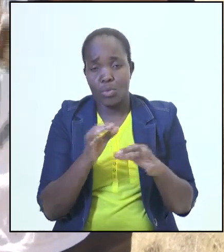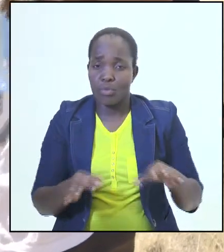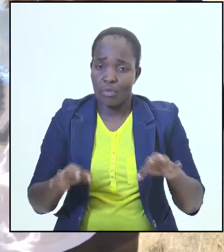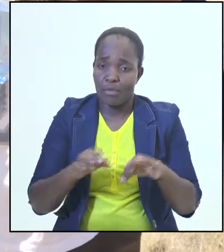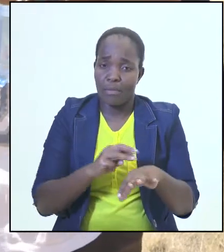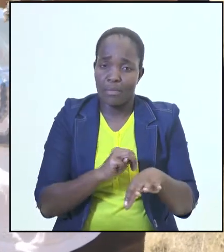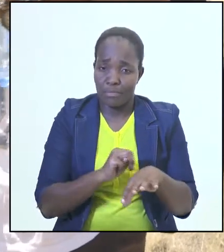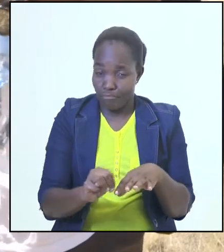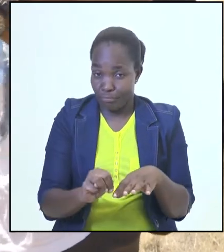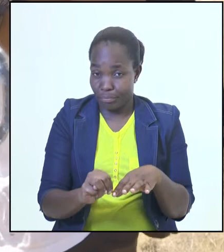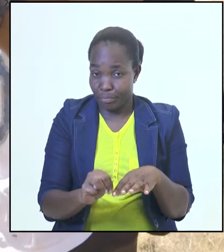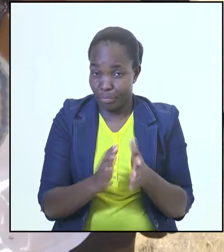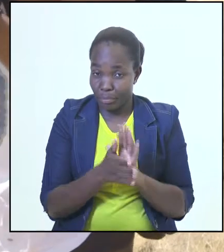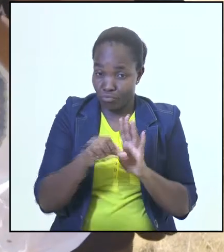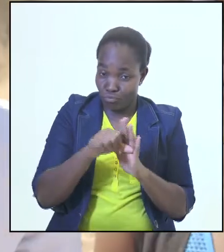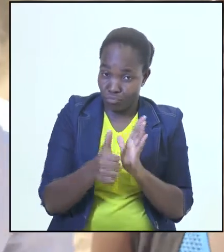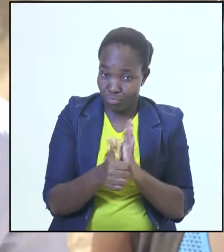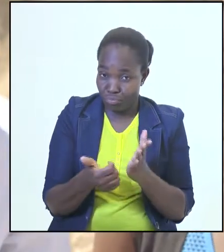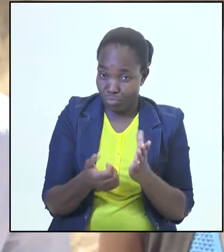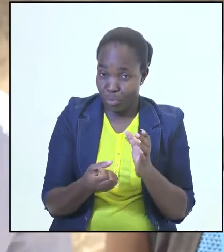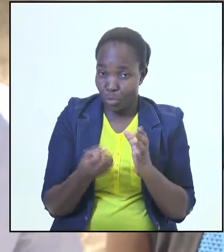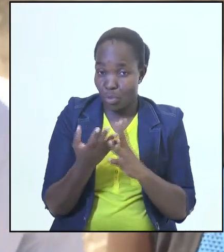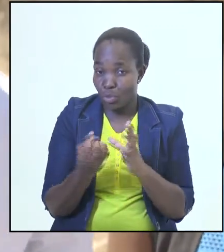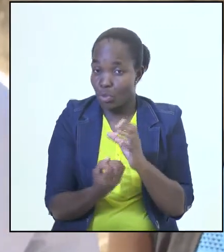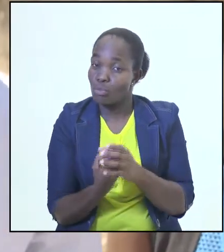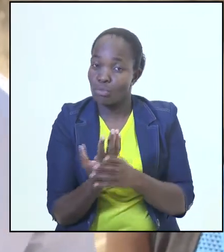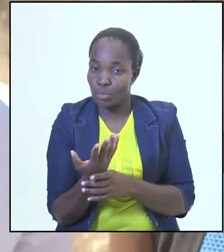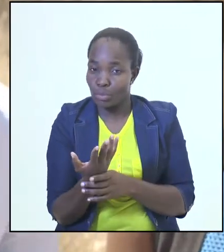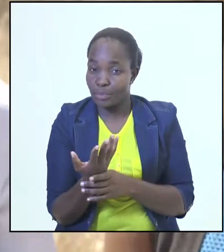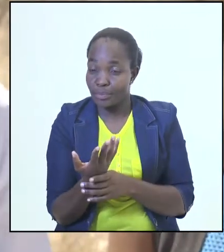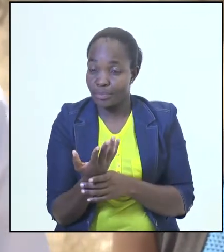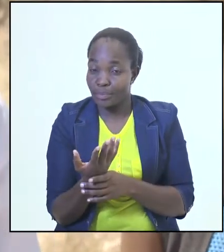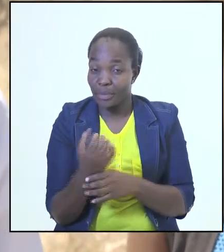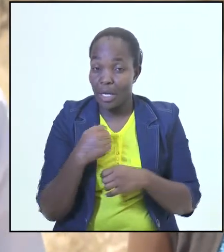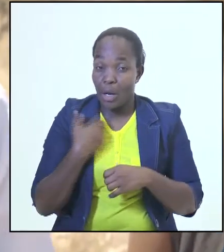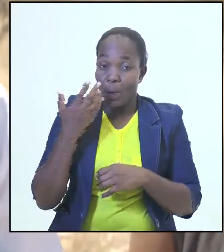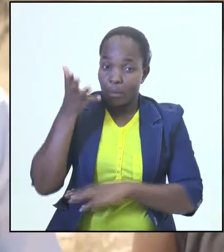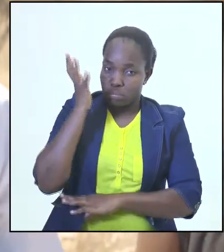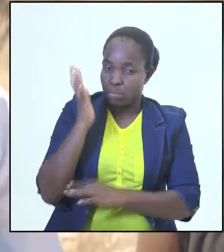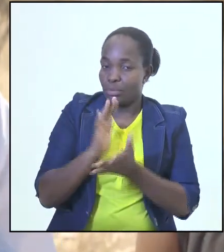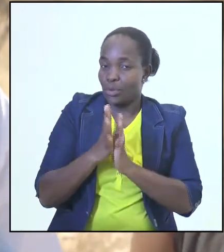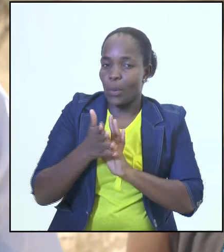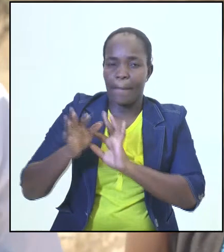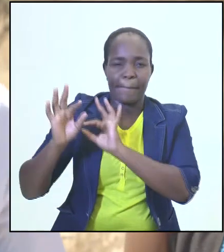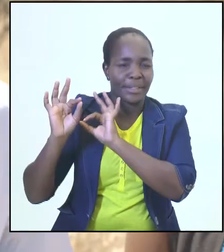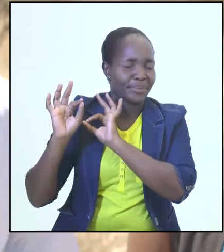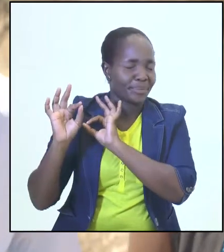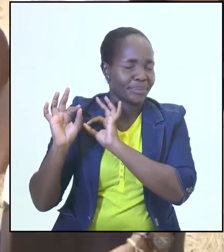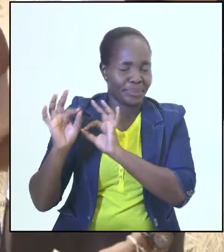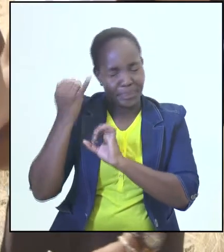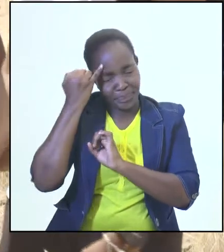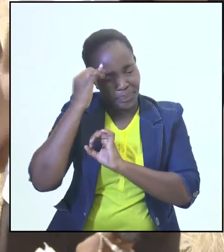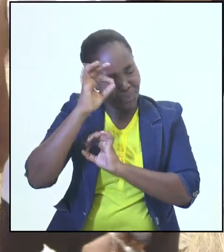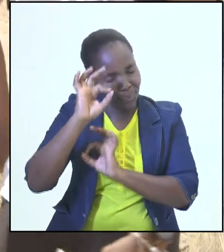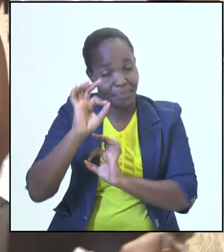environment and cause poor crop yields. We will have an excellent presentation on Monday. We'll write down all this and That's a great